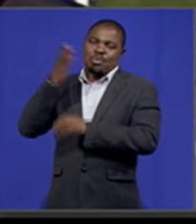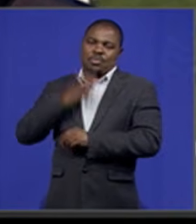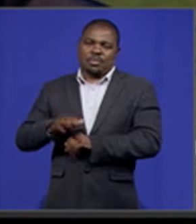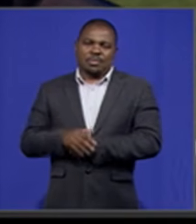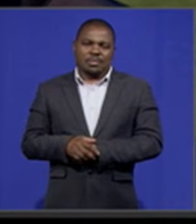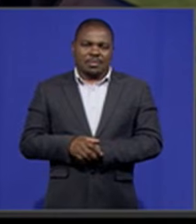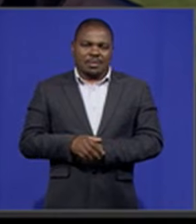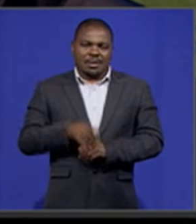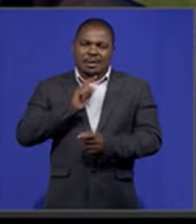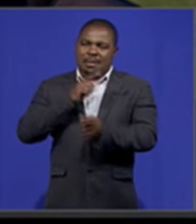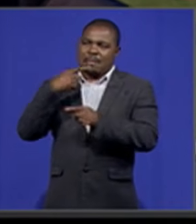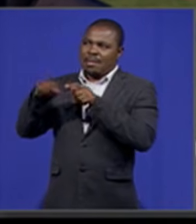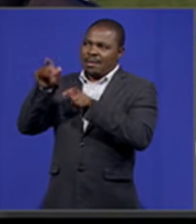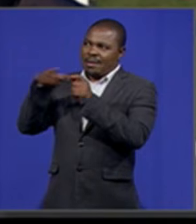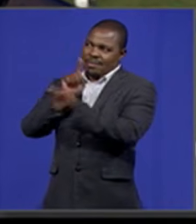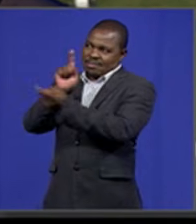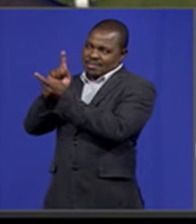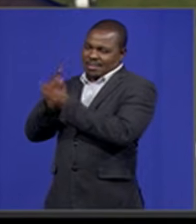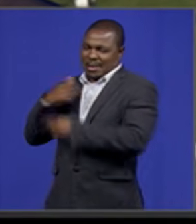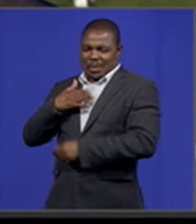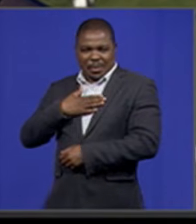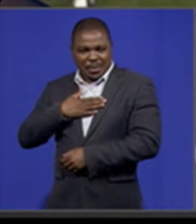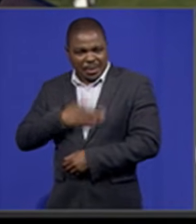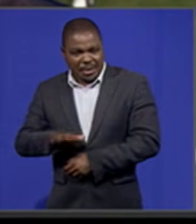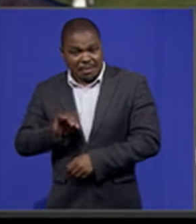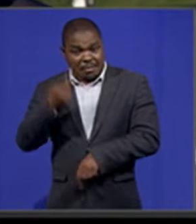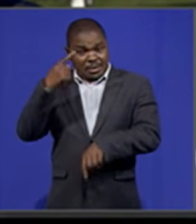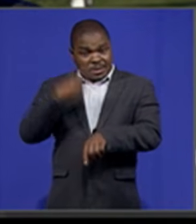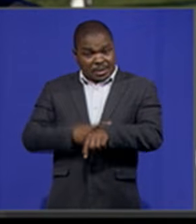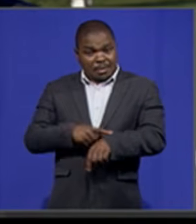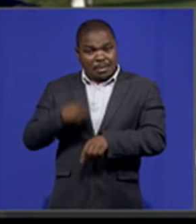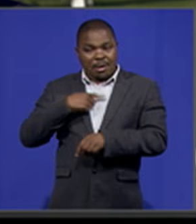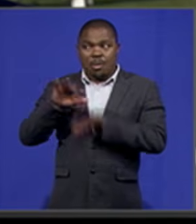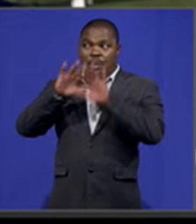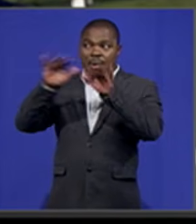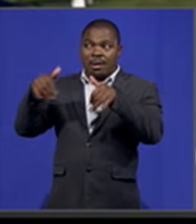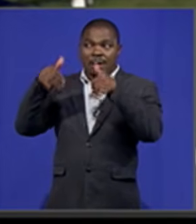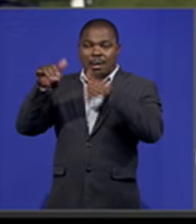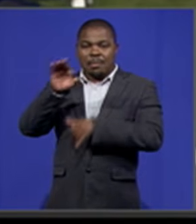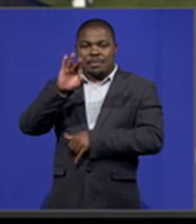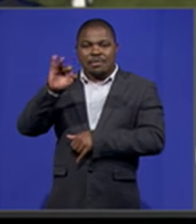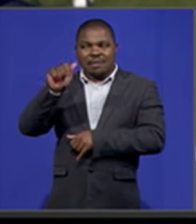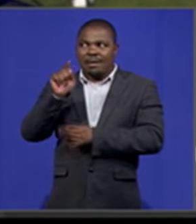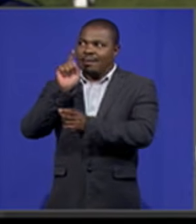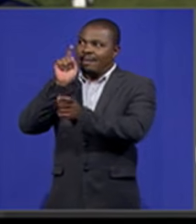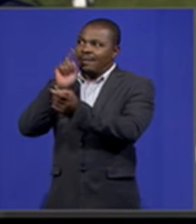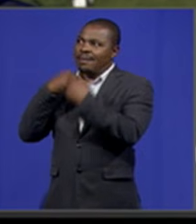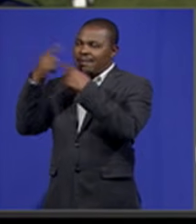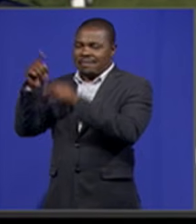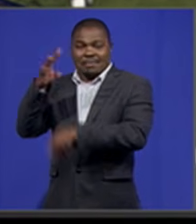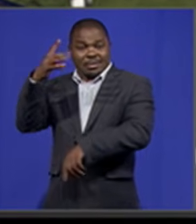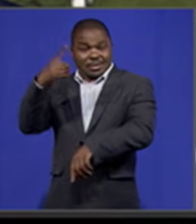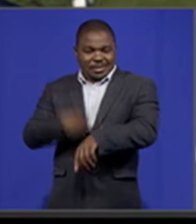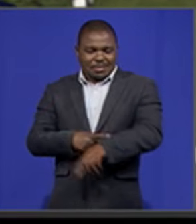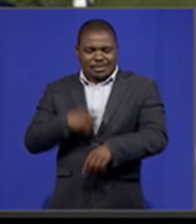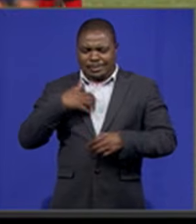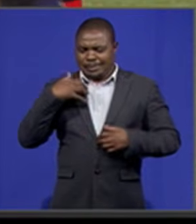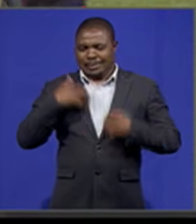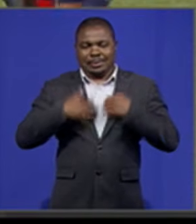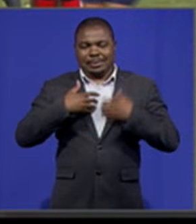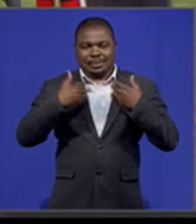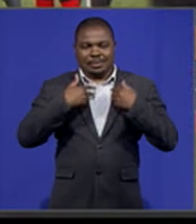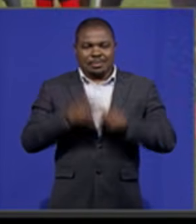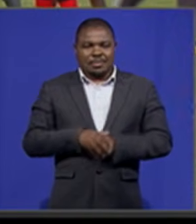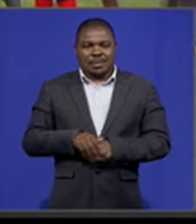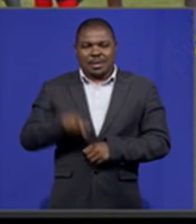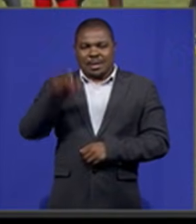to meet the players, and it's my first time being at the FIFA World Cup match, so it's really exciting for me. My